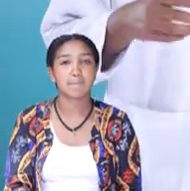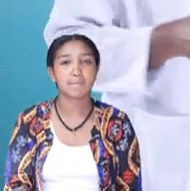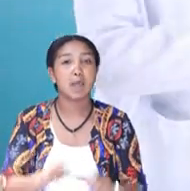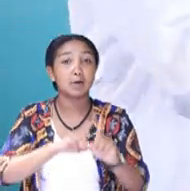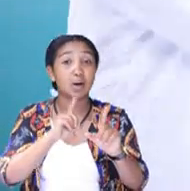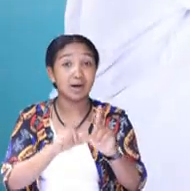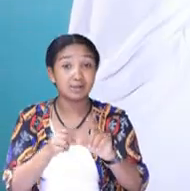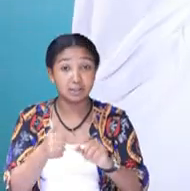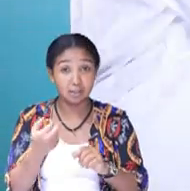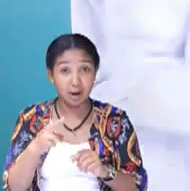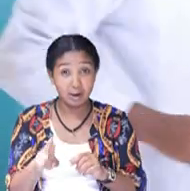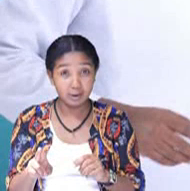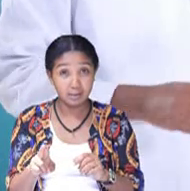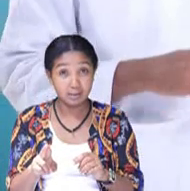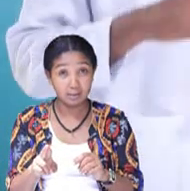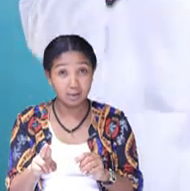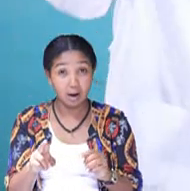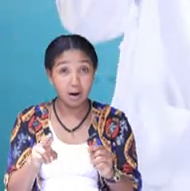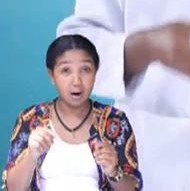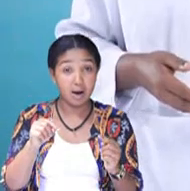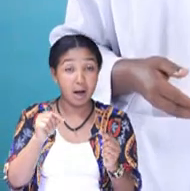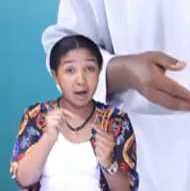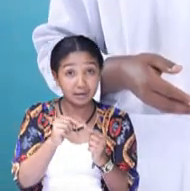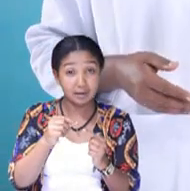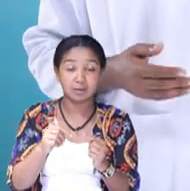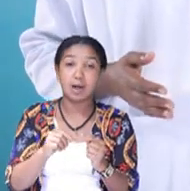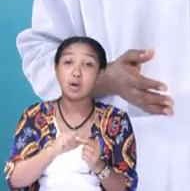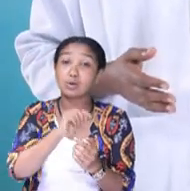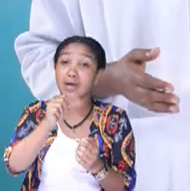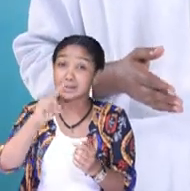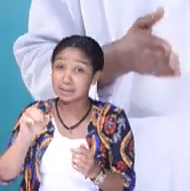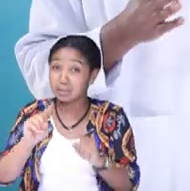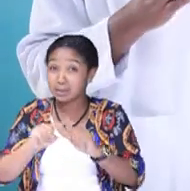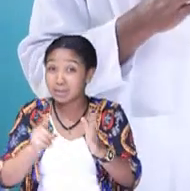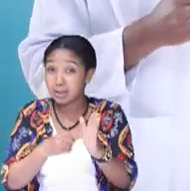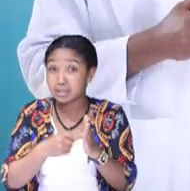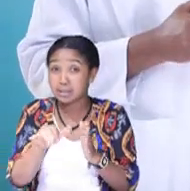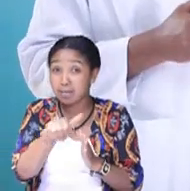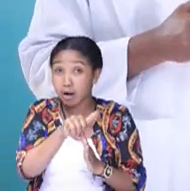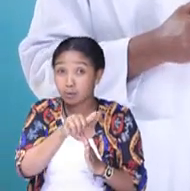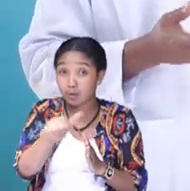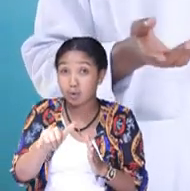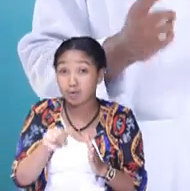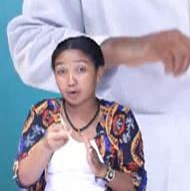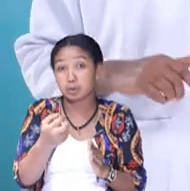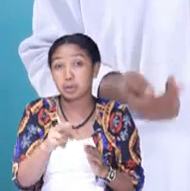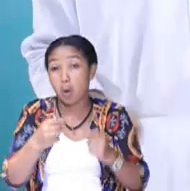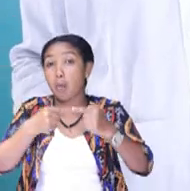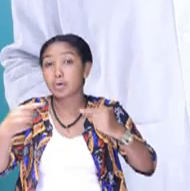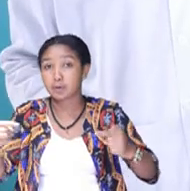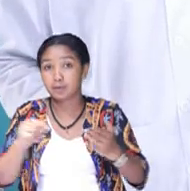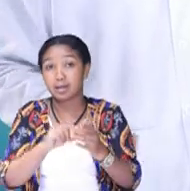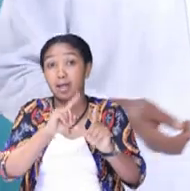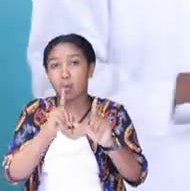And angular acceleration are acting along the axis, but sometimes similar to that of angular velocity or opposite